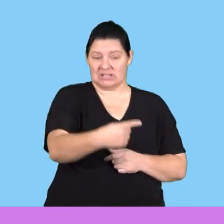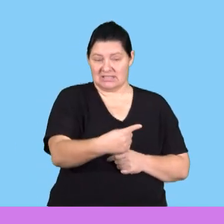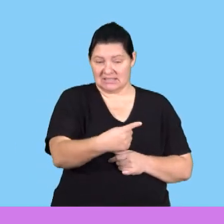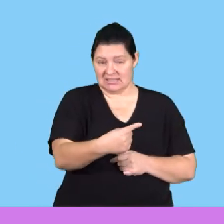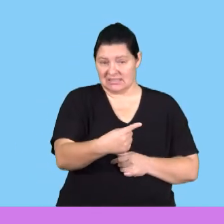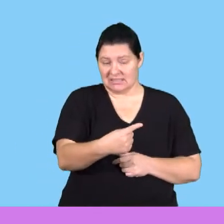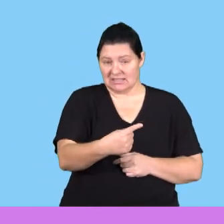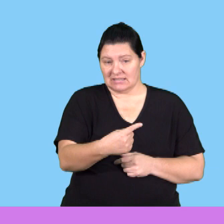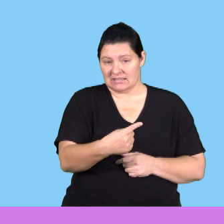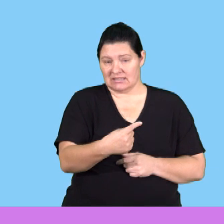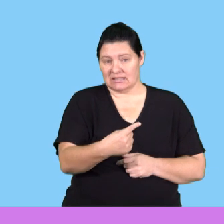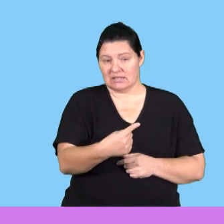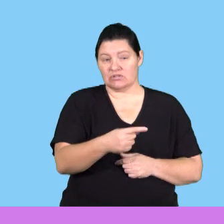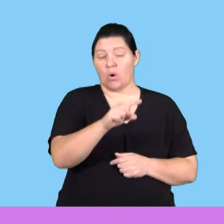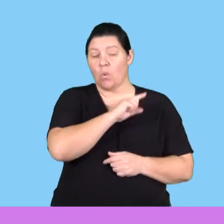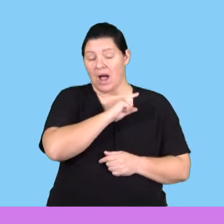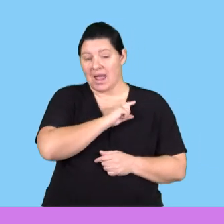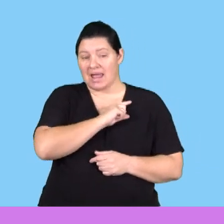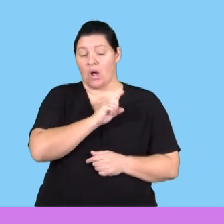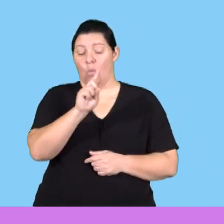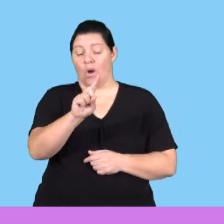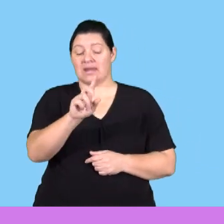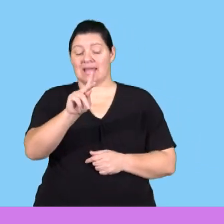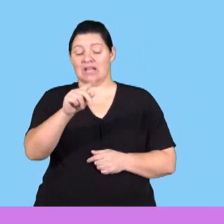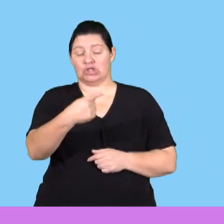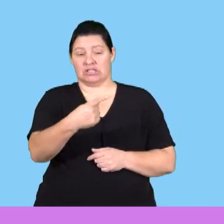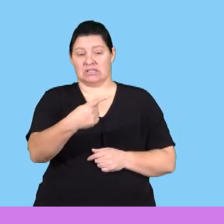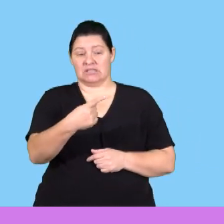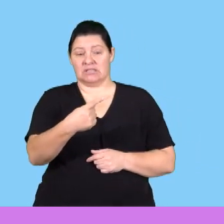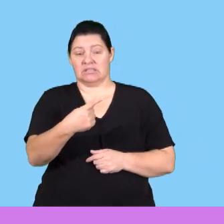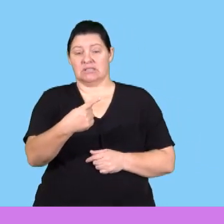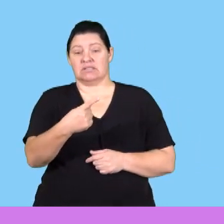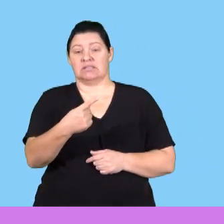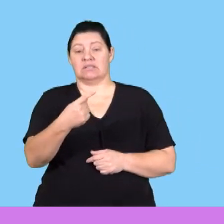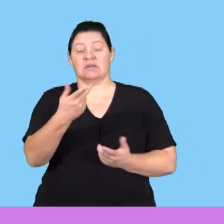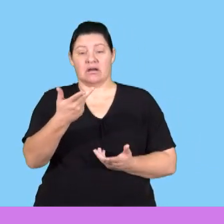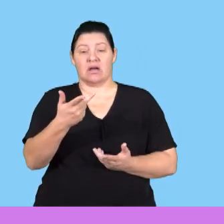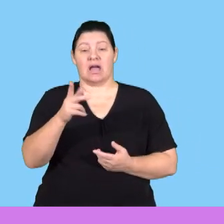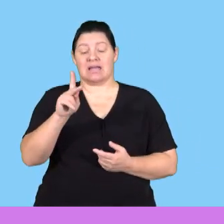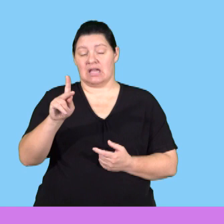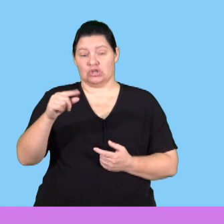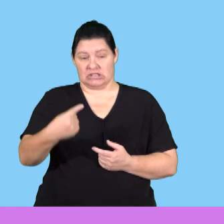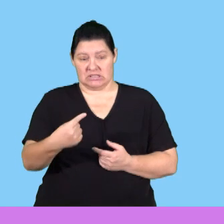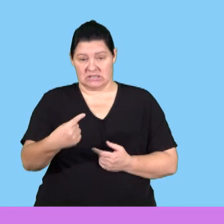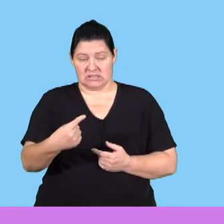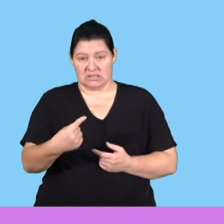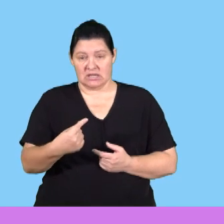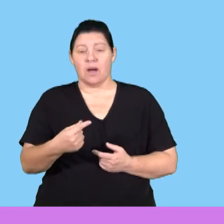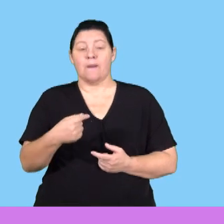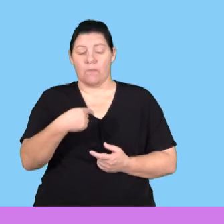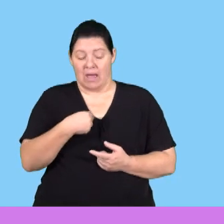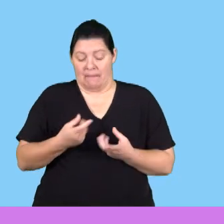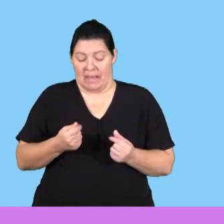then, because we said if it's 18 rand per kilogram, implication is that you buy 1